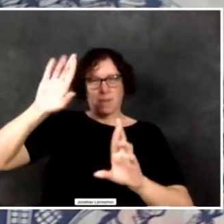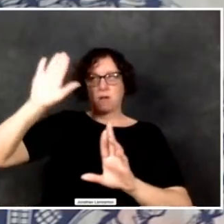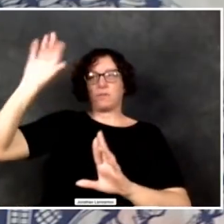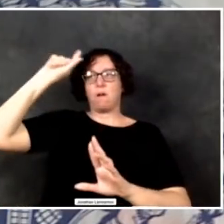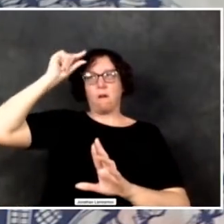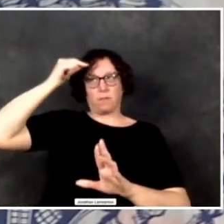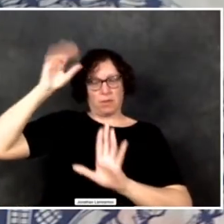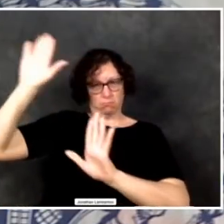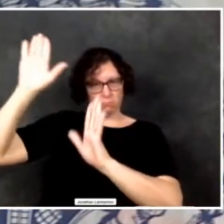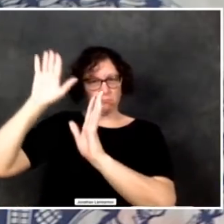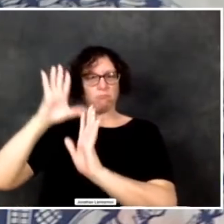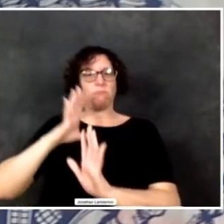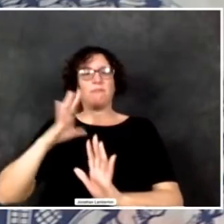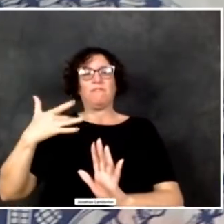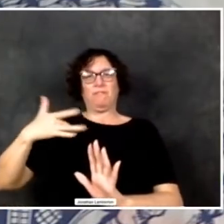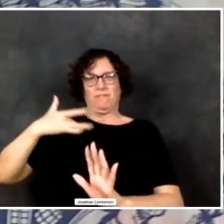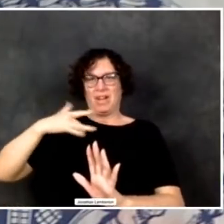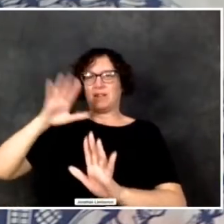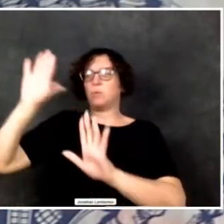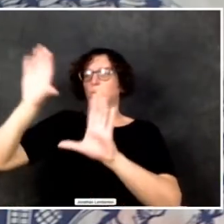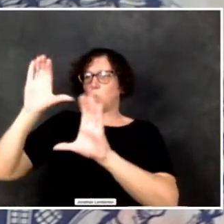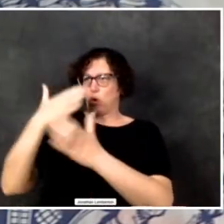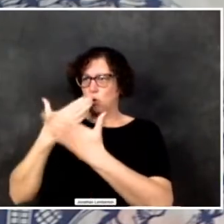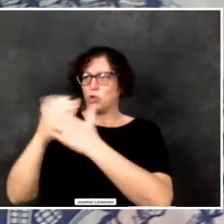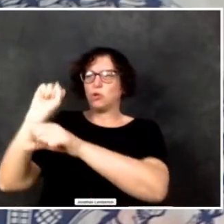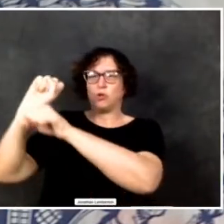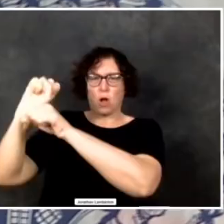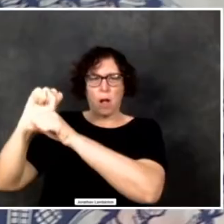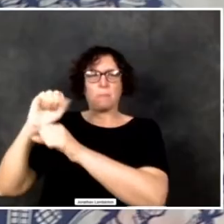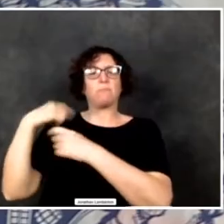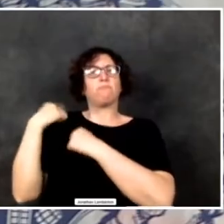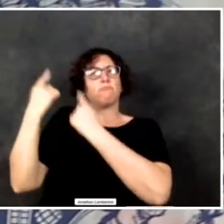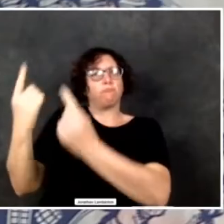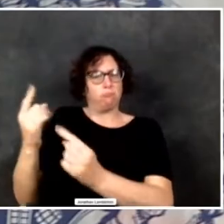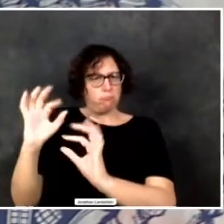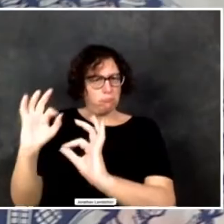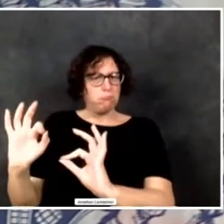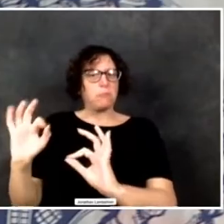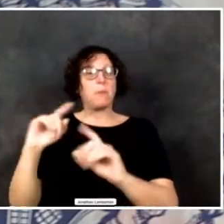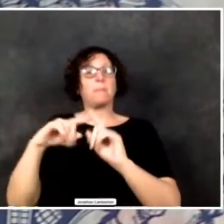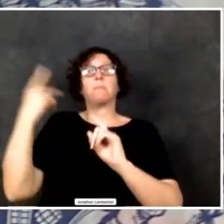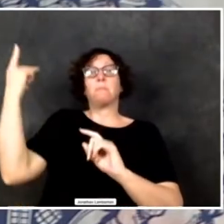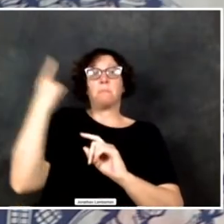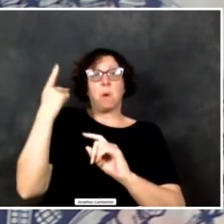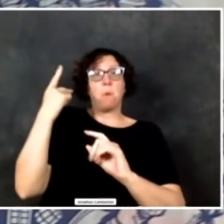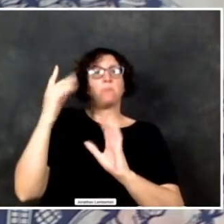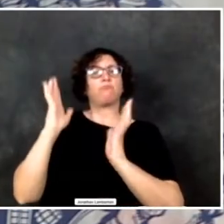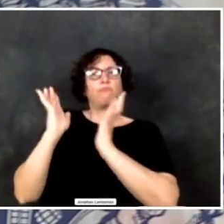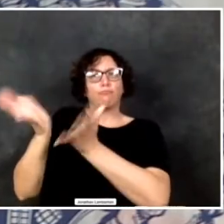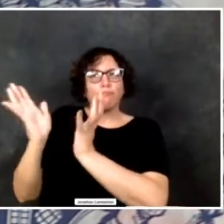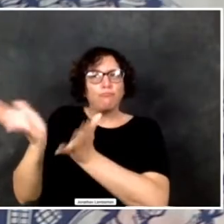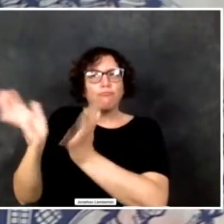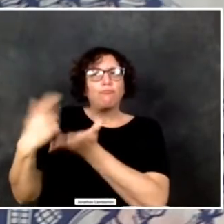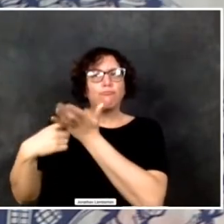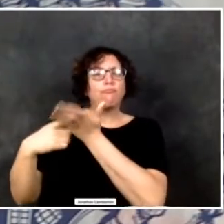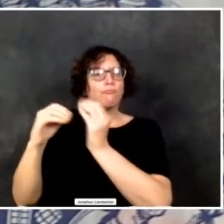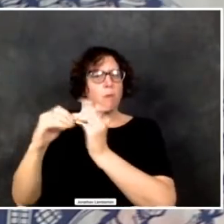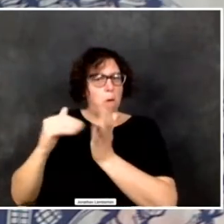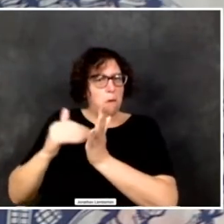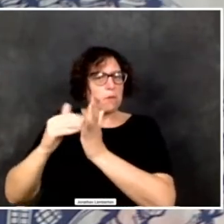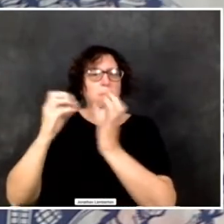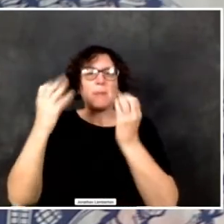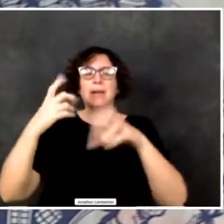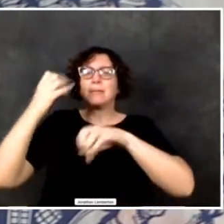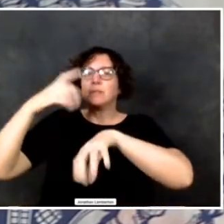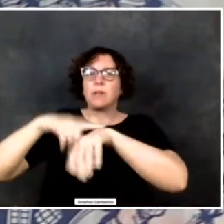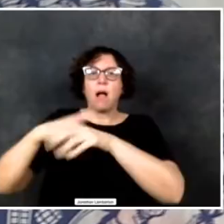again. We've talked a lot during this crisis. Our teams talk literally many, many times a day.